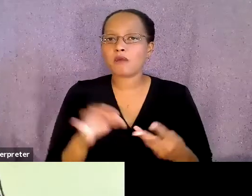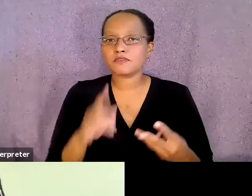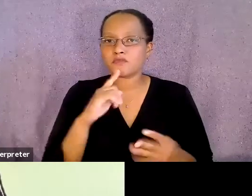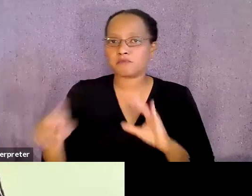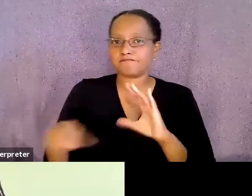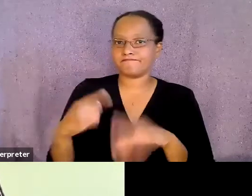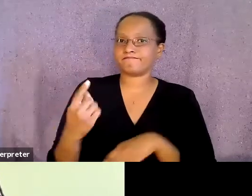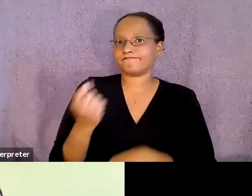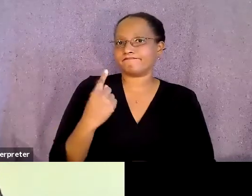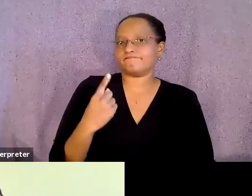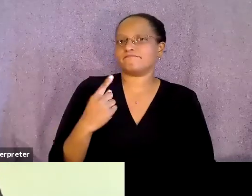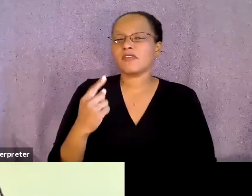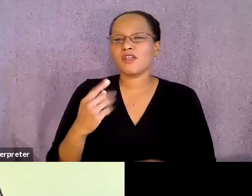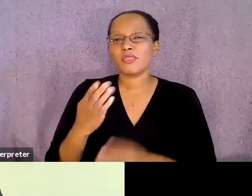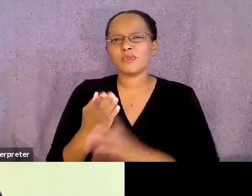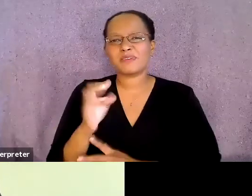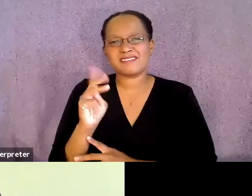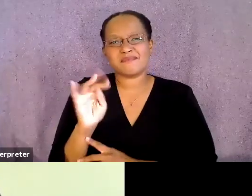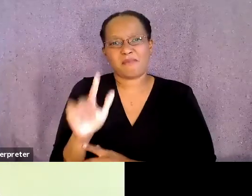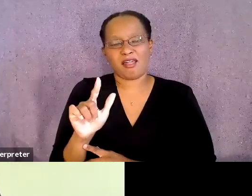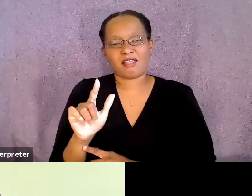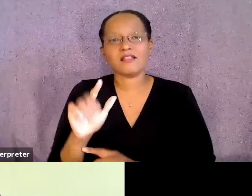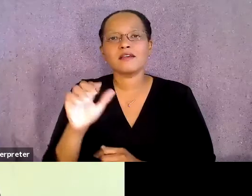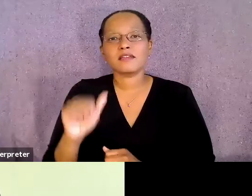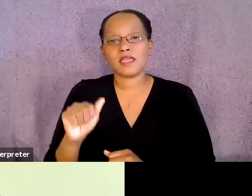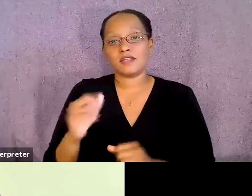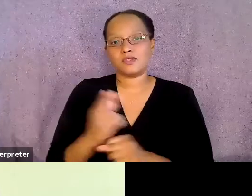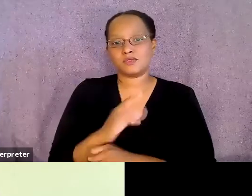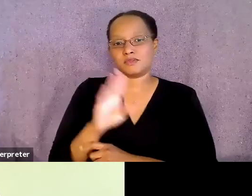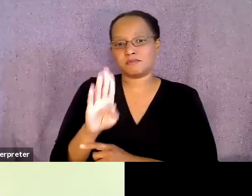to ask by email to